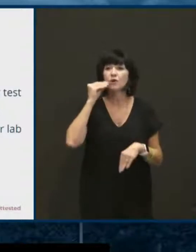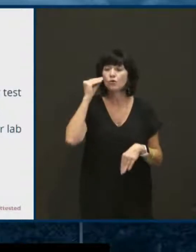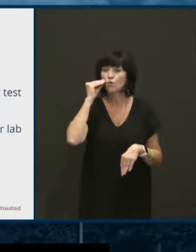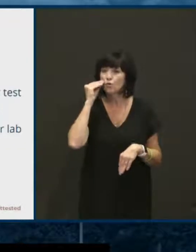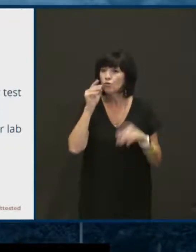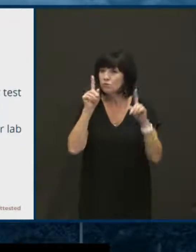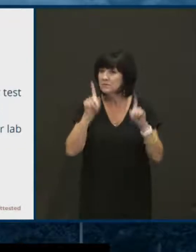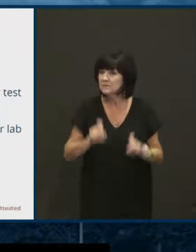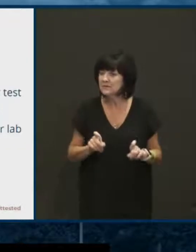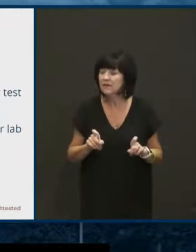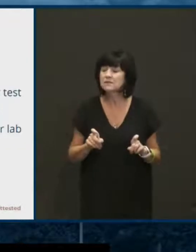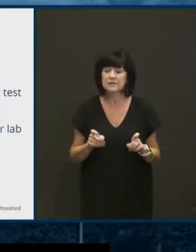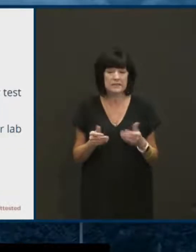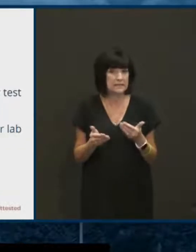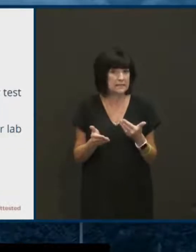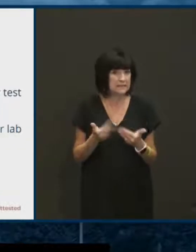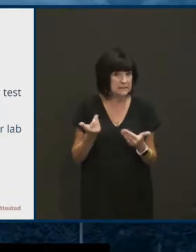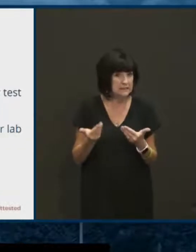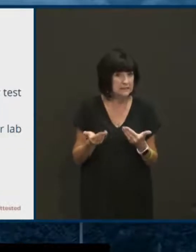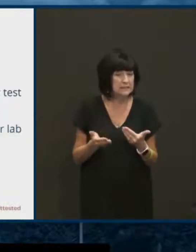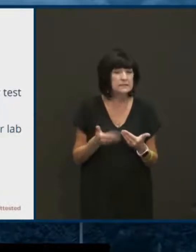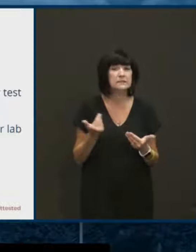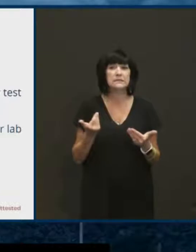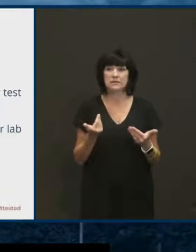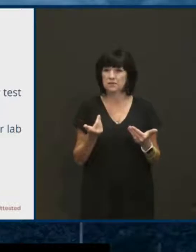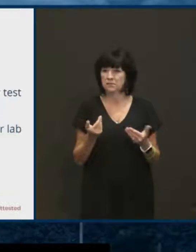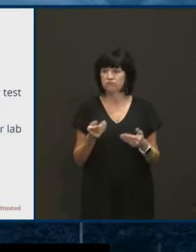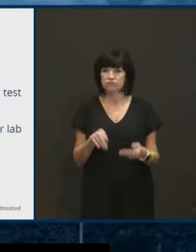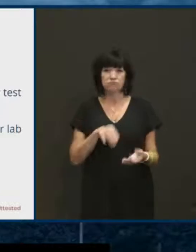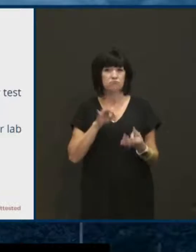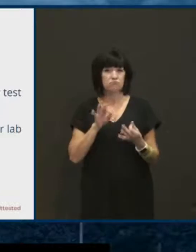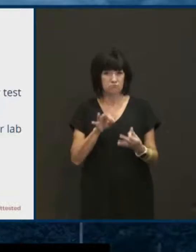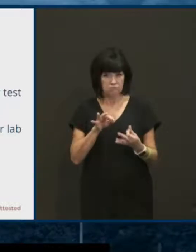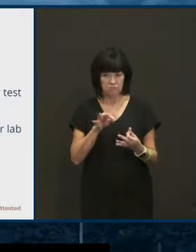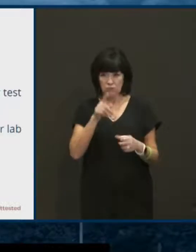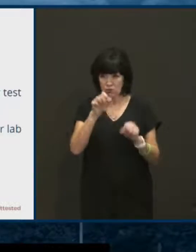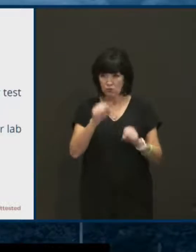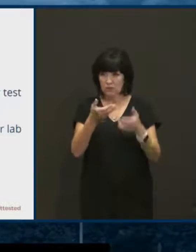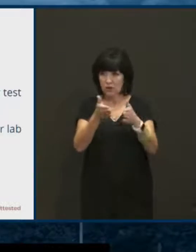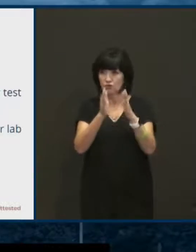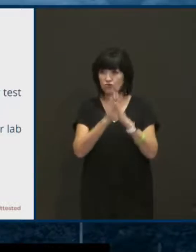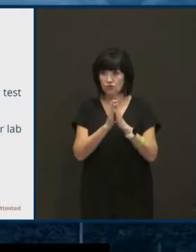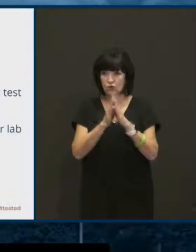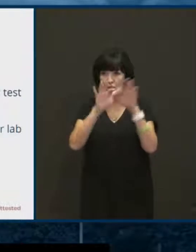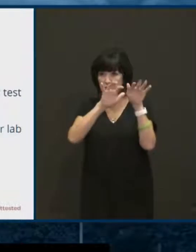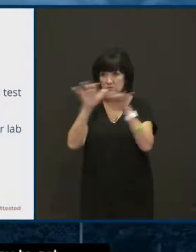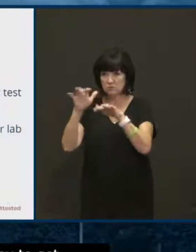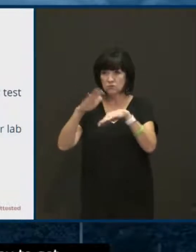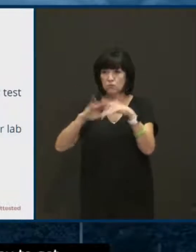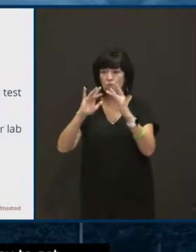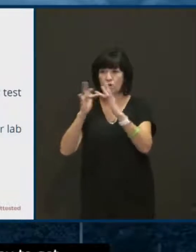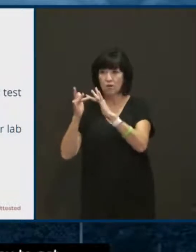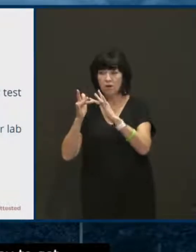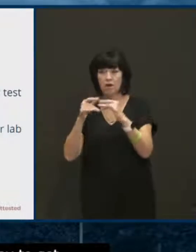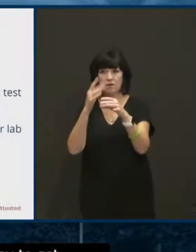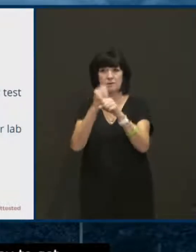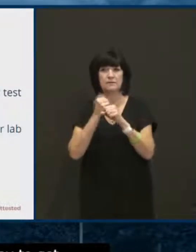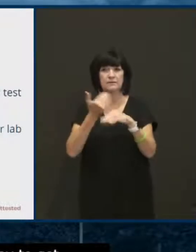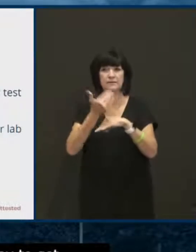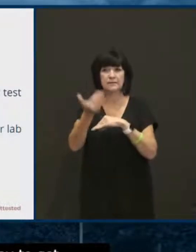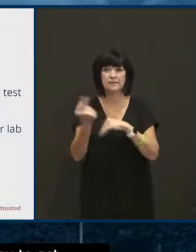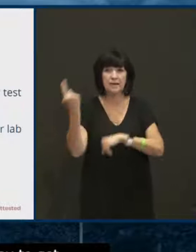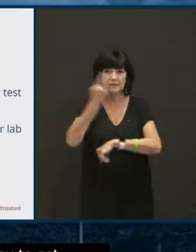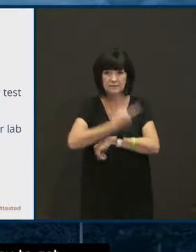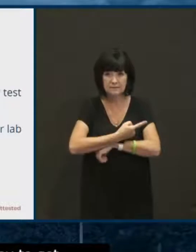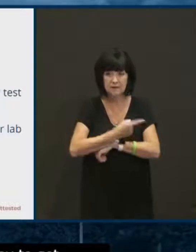convenient and predictable way to get tested. You could request it, get the kit the next day. You go on to do a